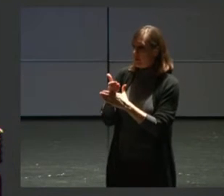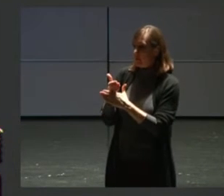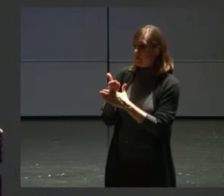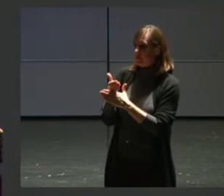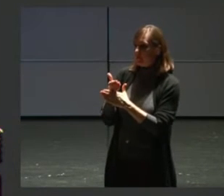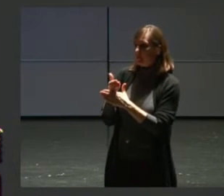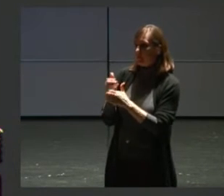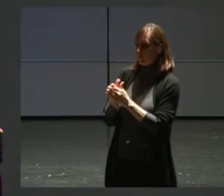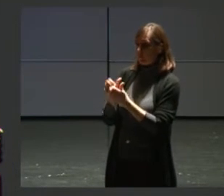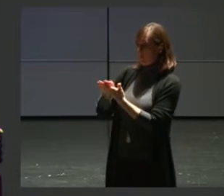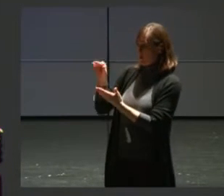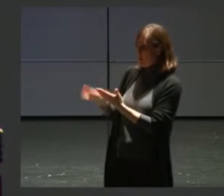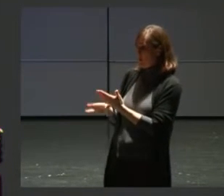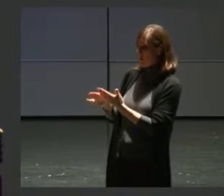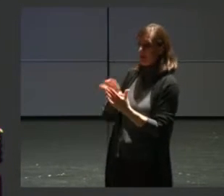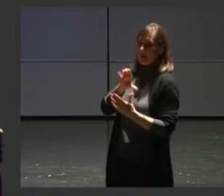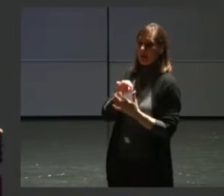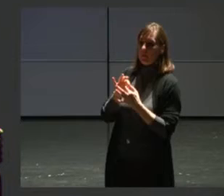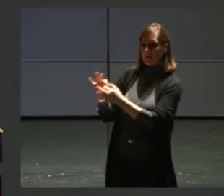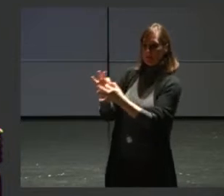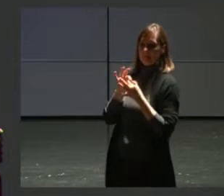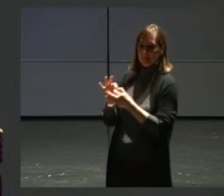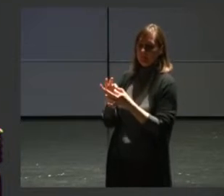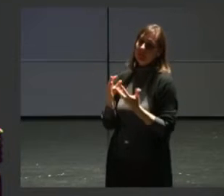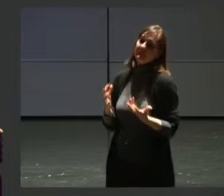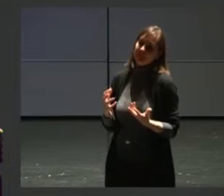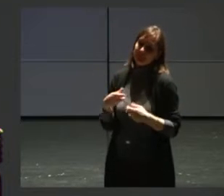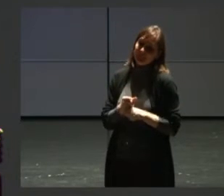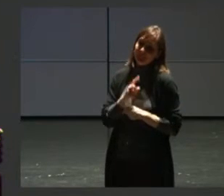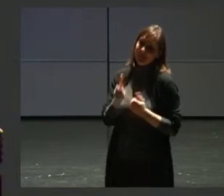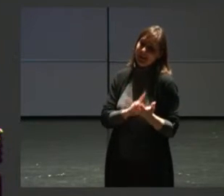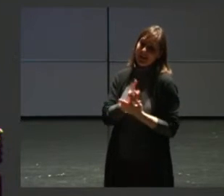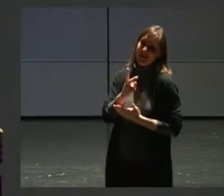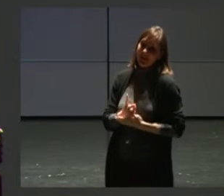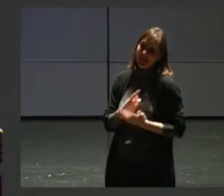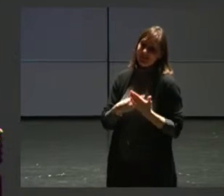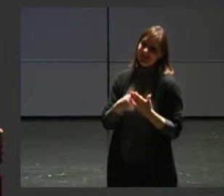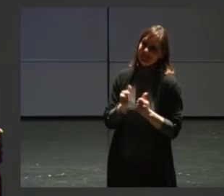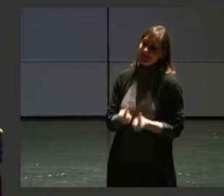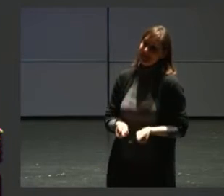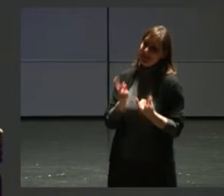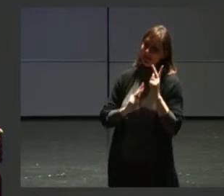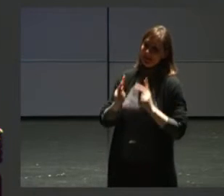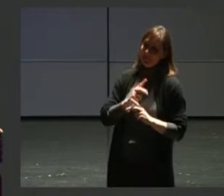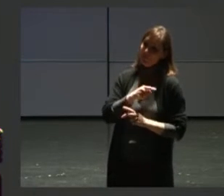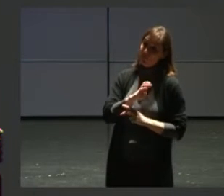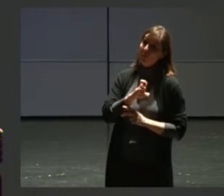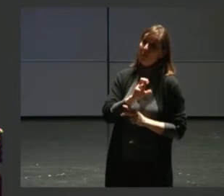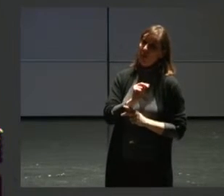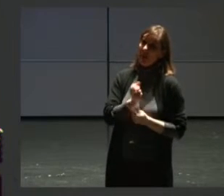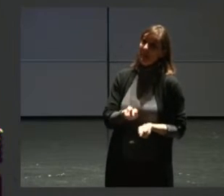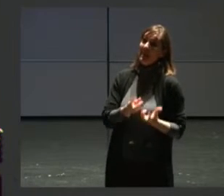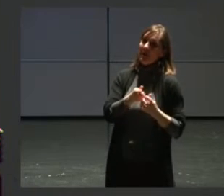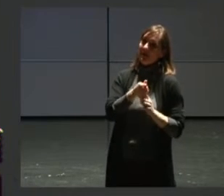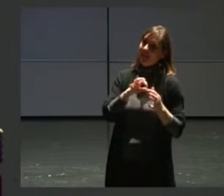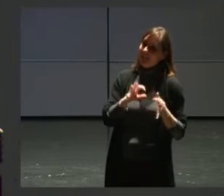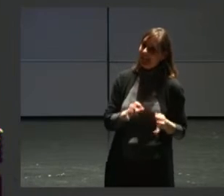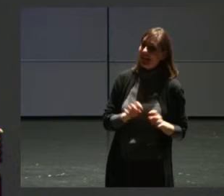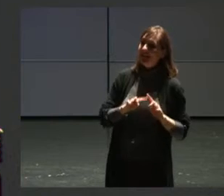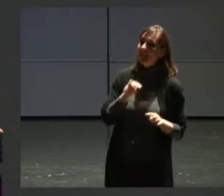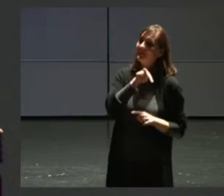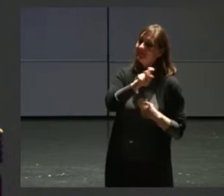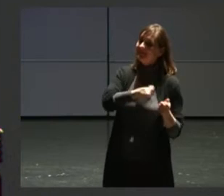for the company. Now, of course, in an hour and a half discussion with a lot of different individuals, Brian said a number of things, but this is one that I